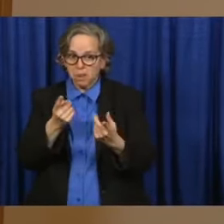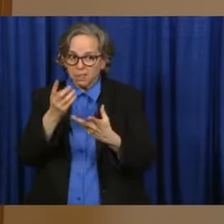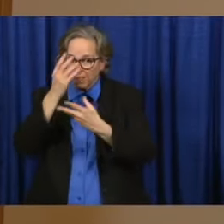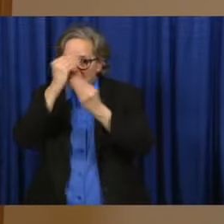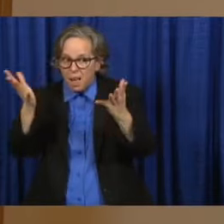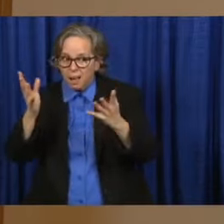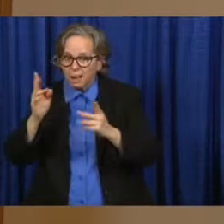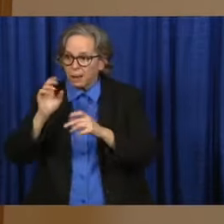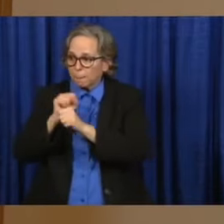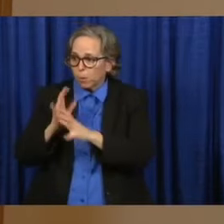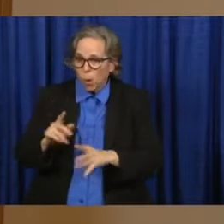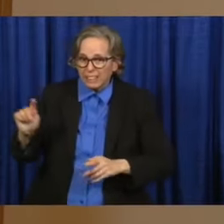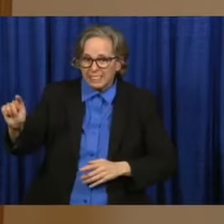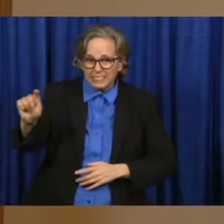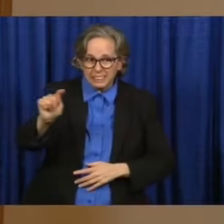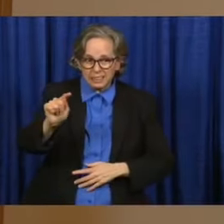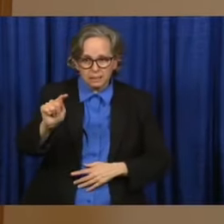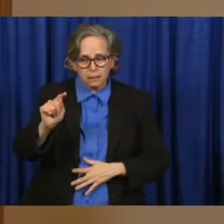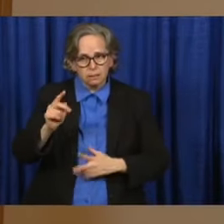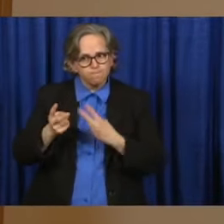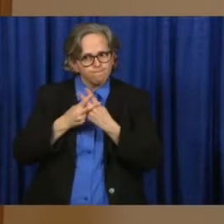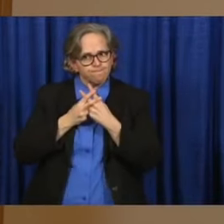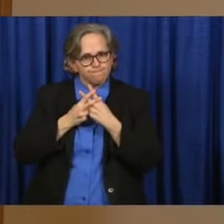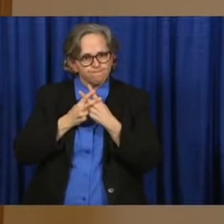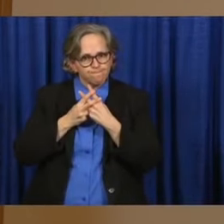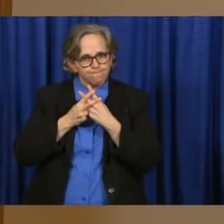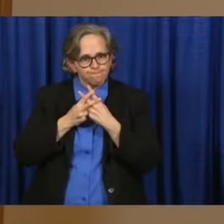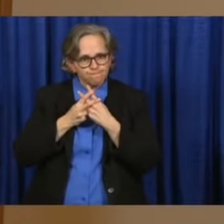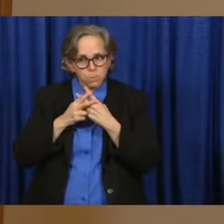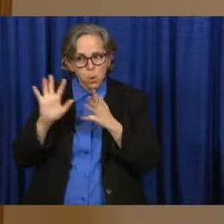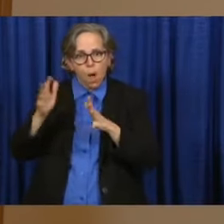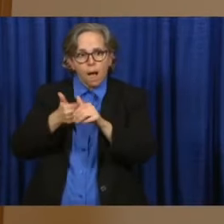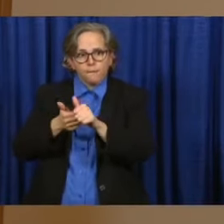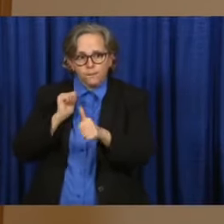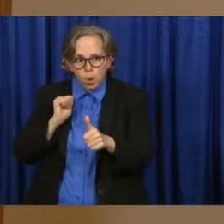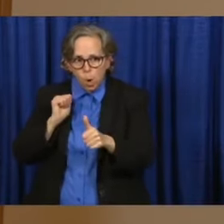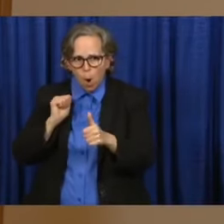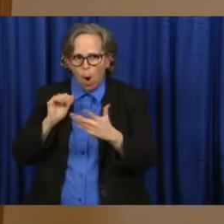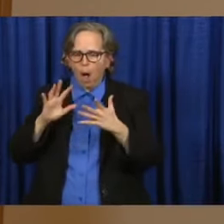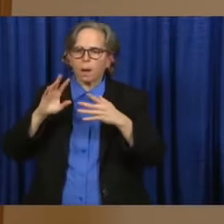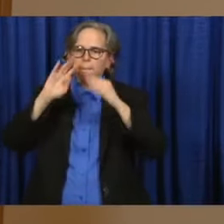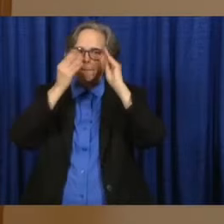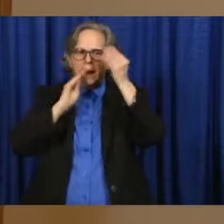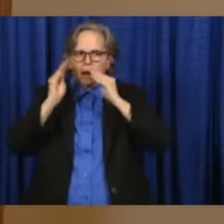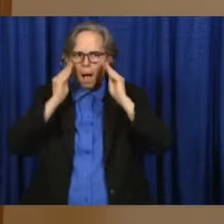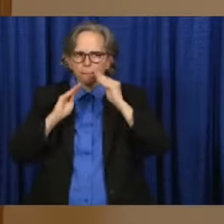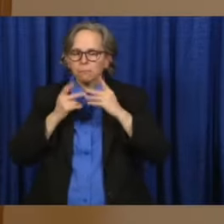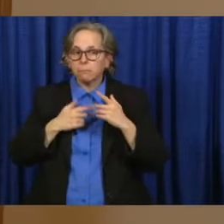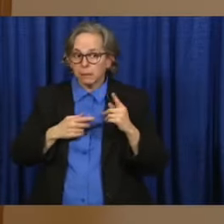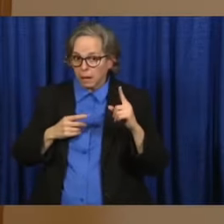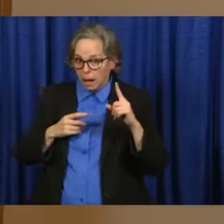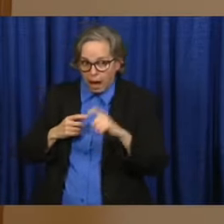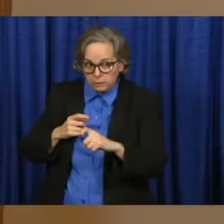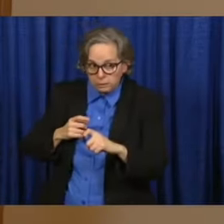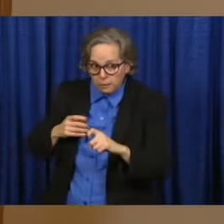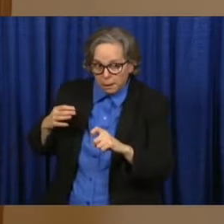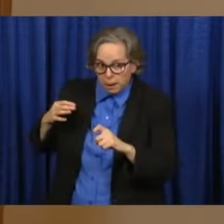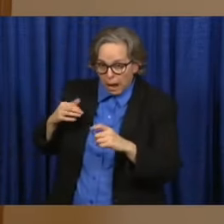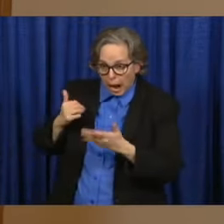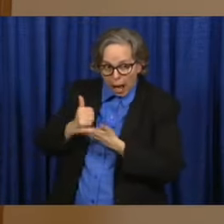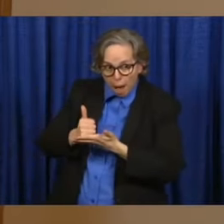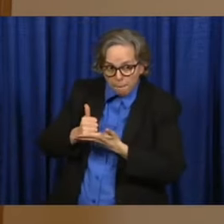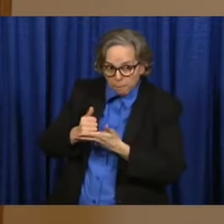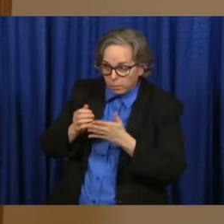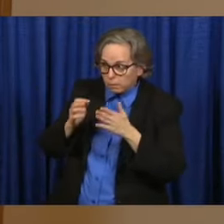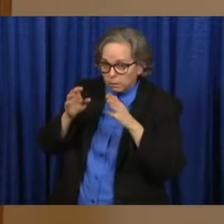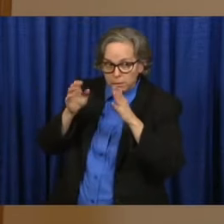and conserving. Is there a benefit to having statewide protocol in these matters? I think so. I mean, I think one thing, another history lesson